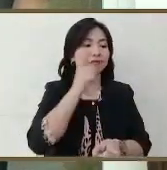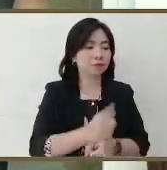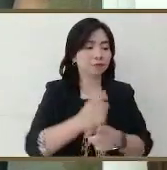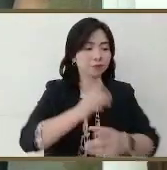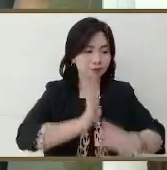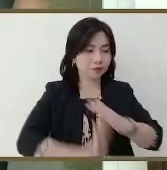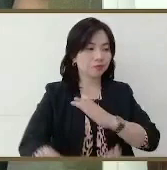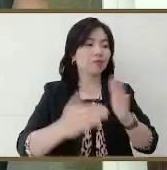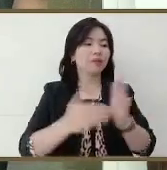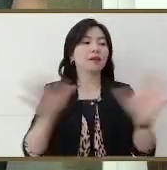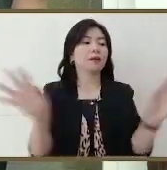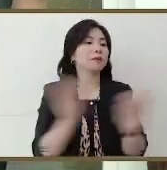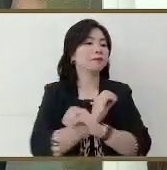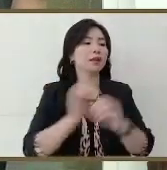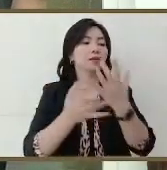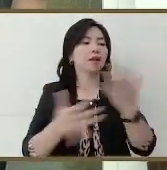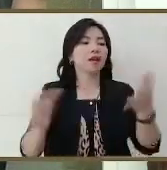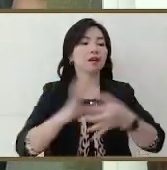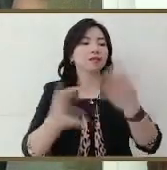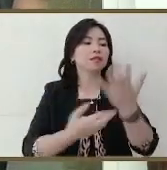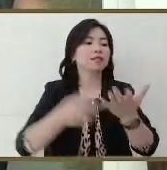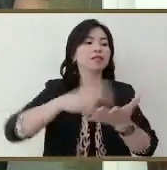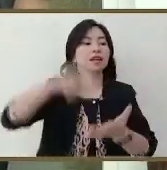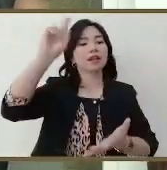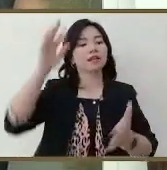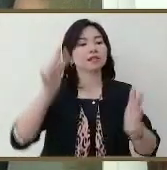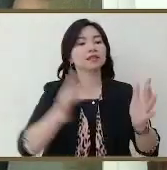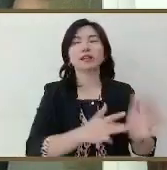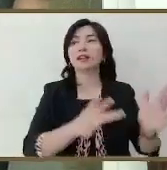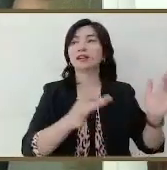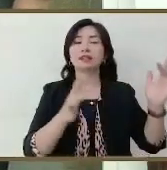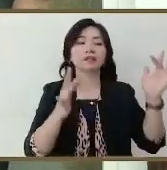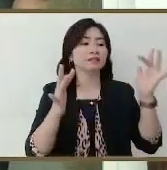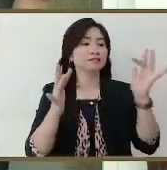truly born again. But nothing but the blood of the risen